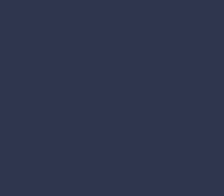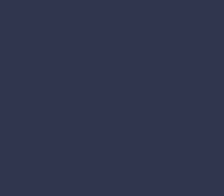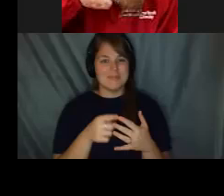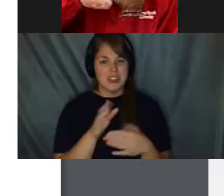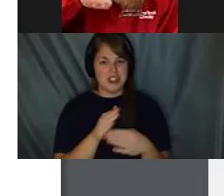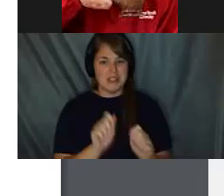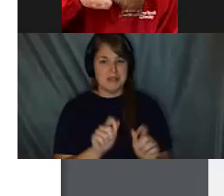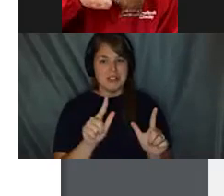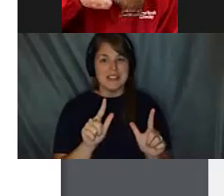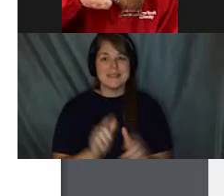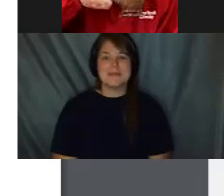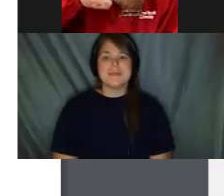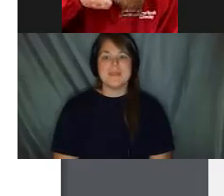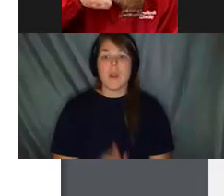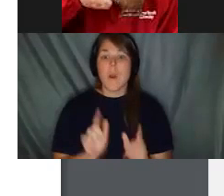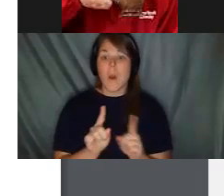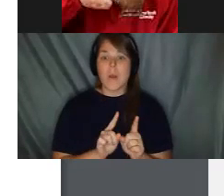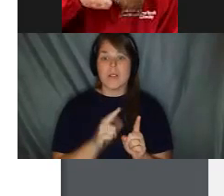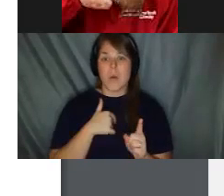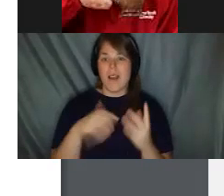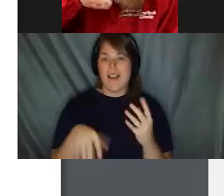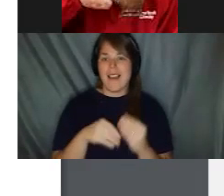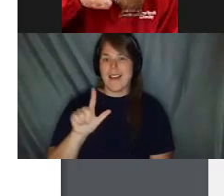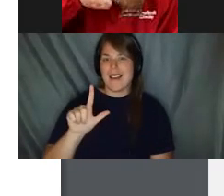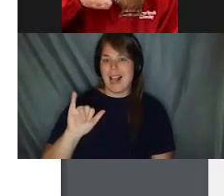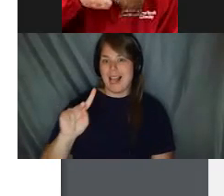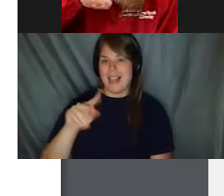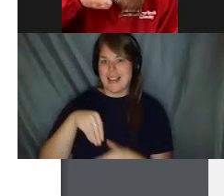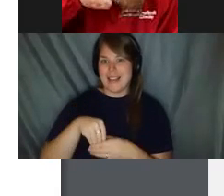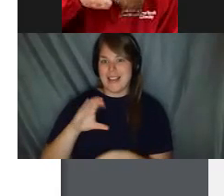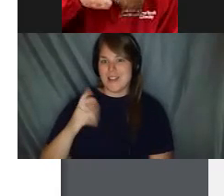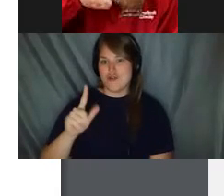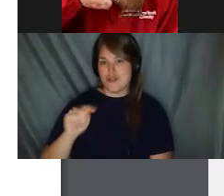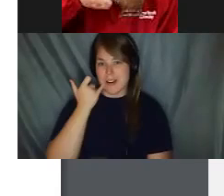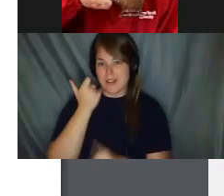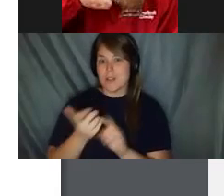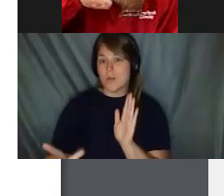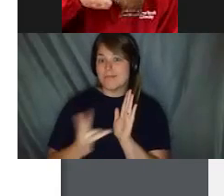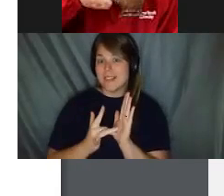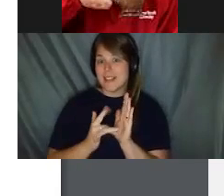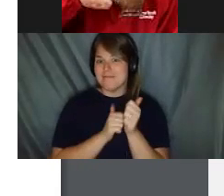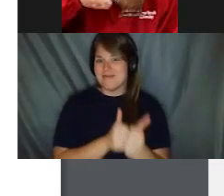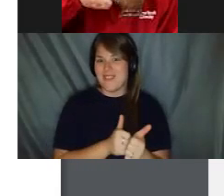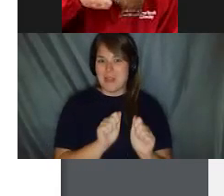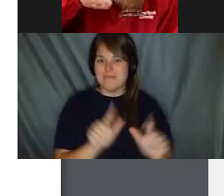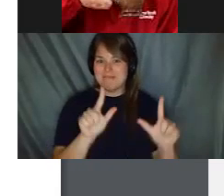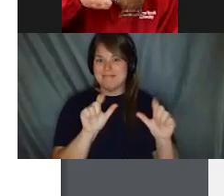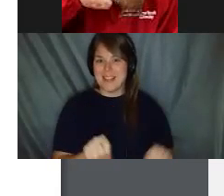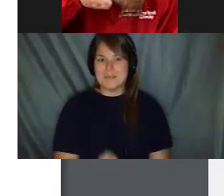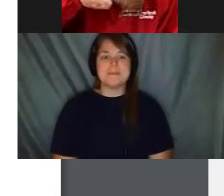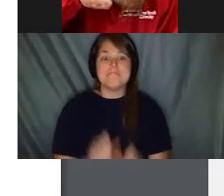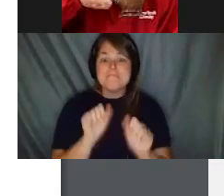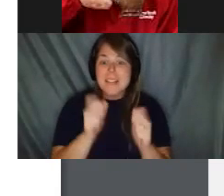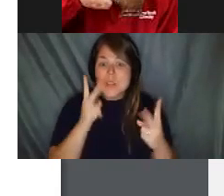items. And I also went ahead and dropped the link in the chat in case you guys would like to click on it and follow along. And then, can everyone see my